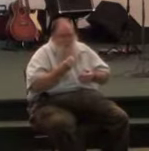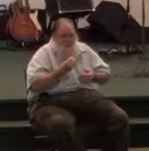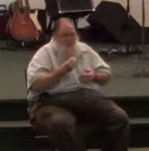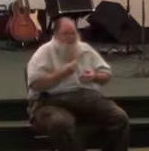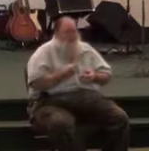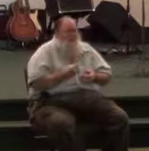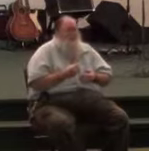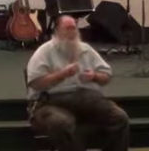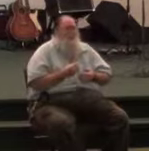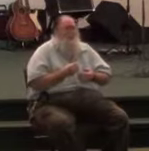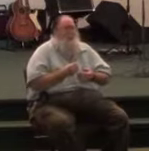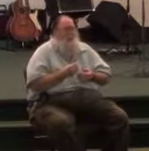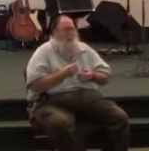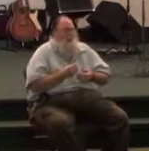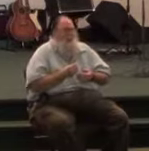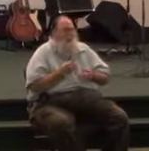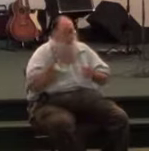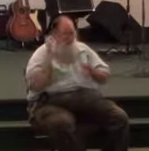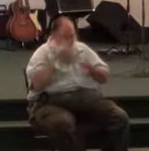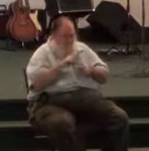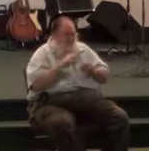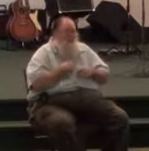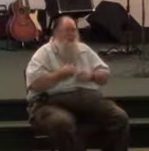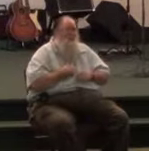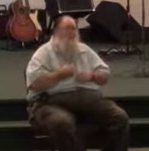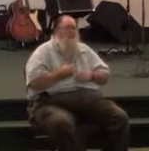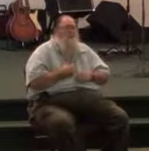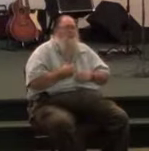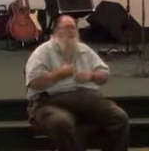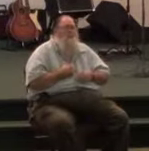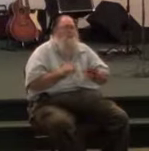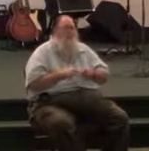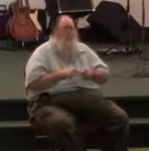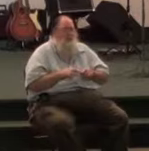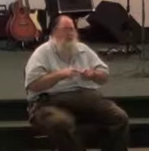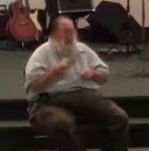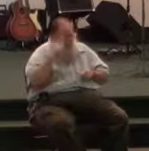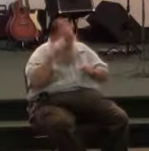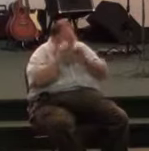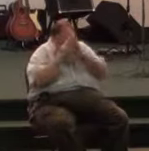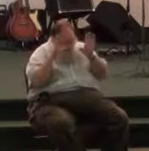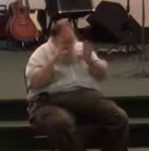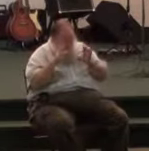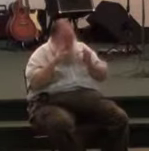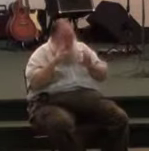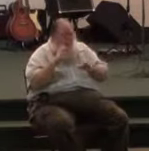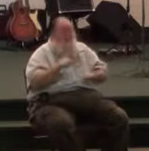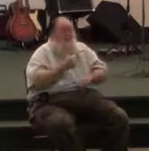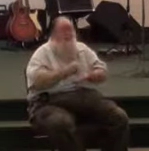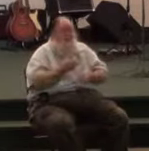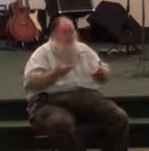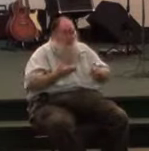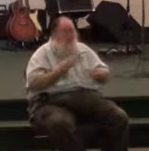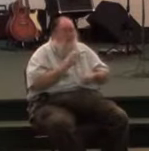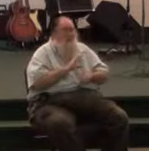about planting Destiny Family of Faith. Dude, you're up against a brick wall. Because three people have already tried to